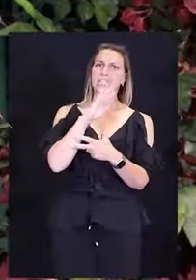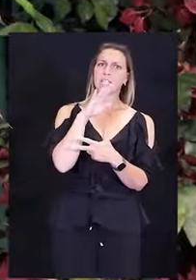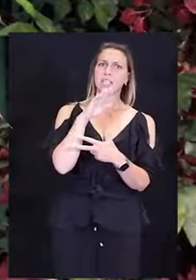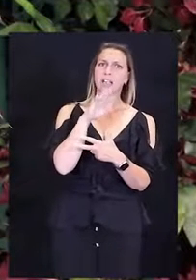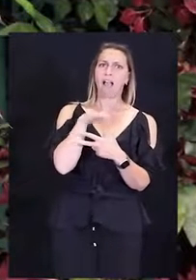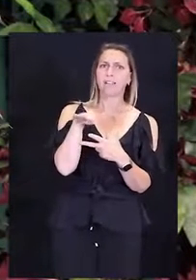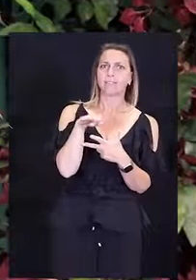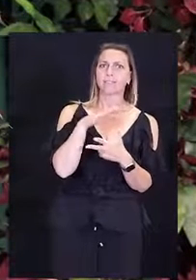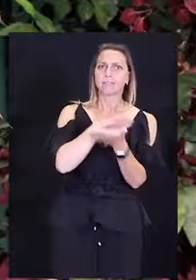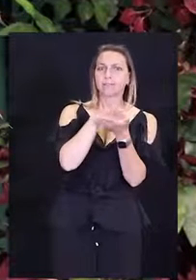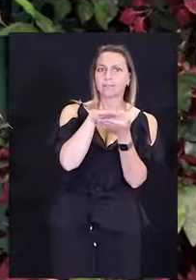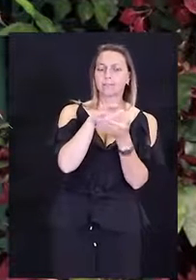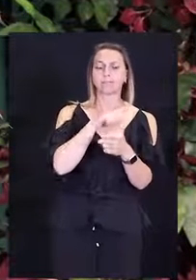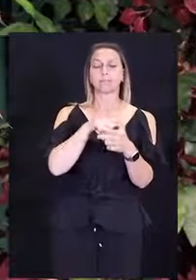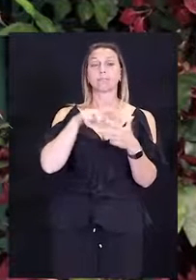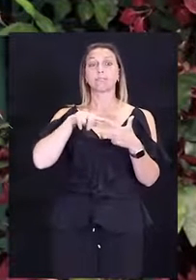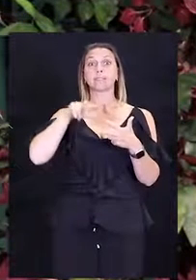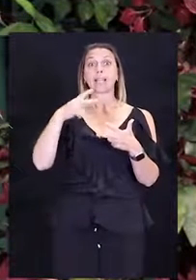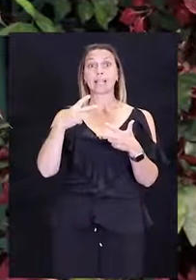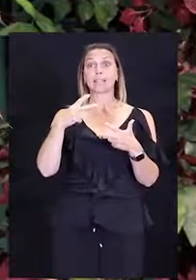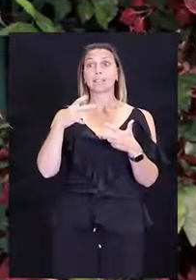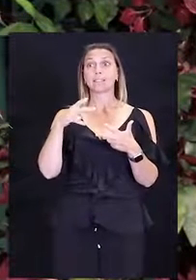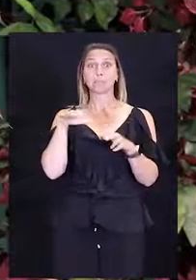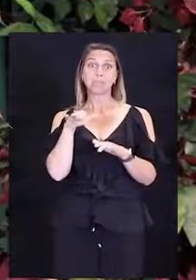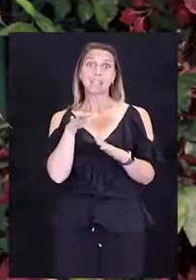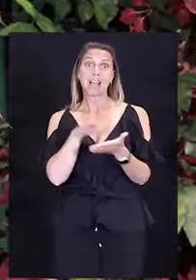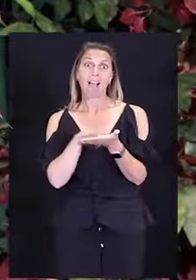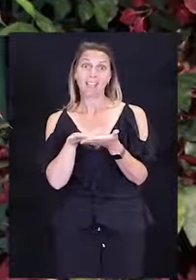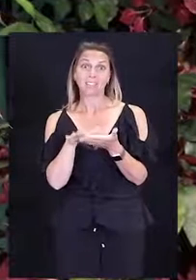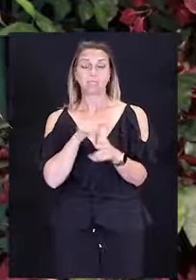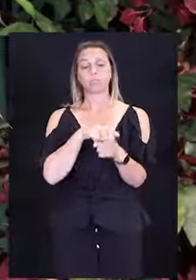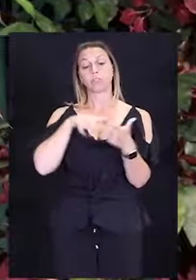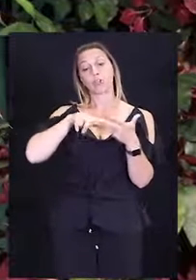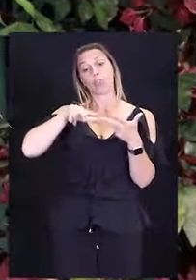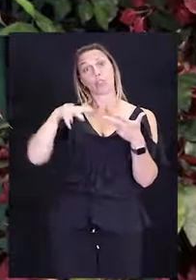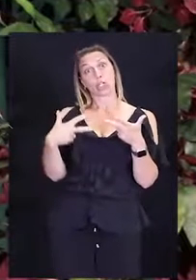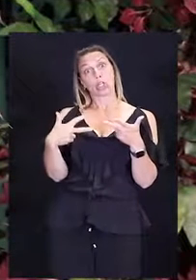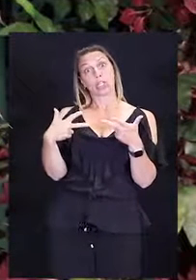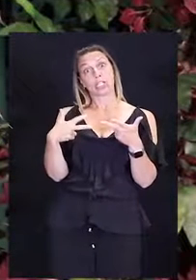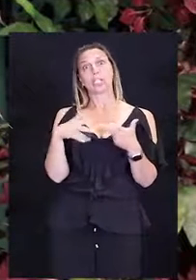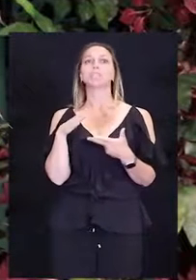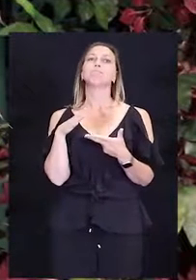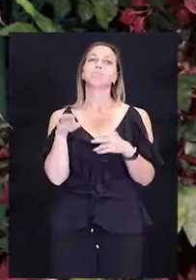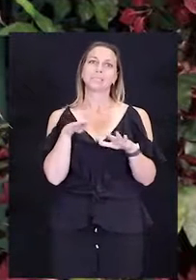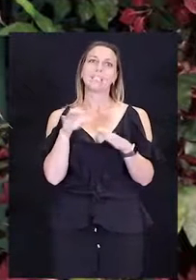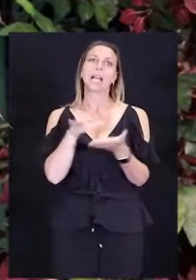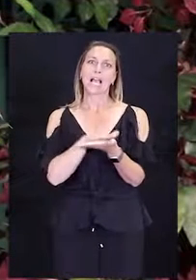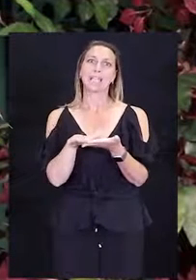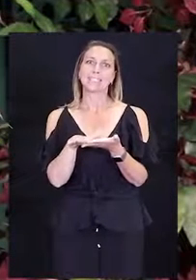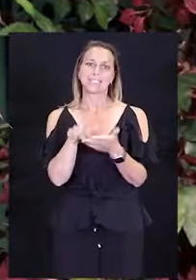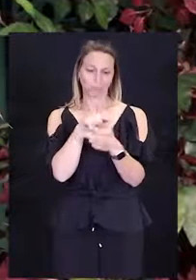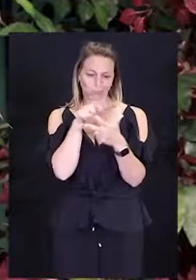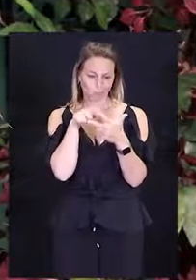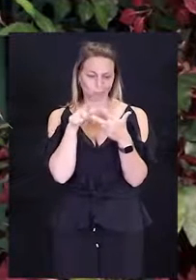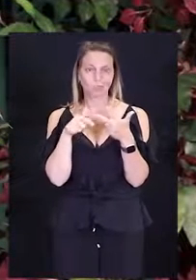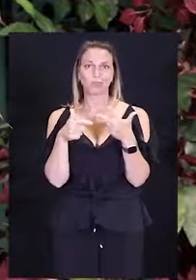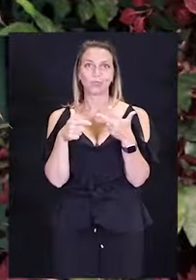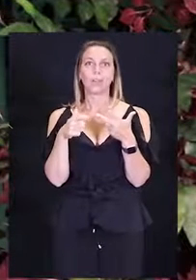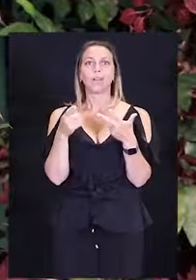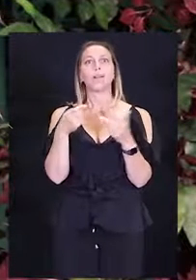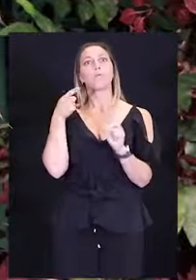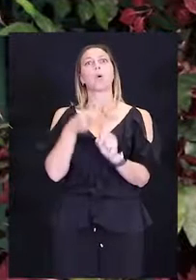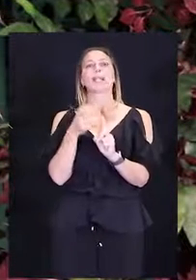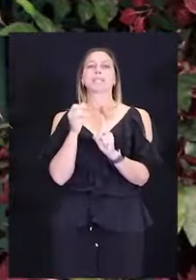kind. The second is to be kind. And the third is to be kind." It's a